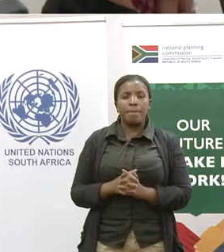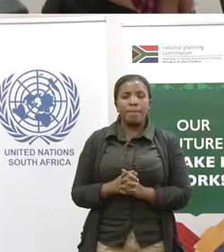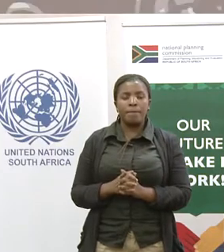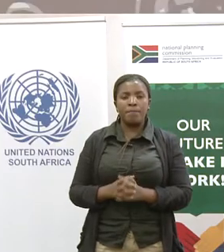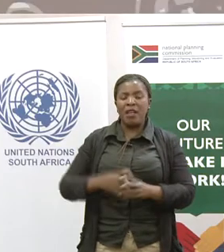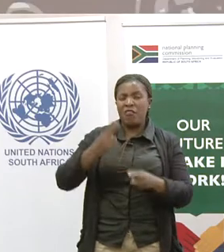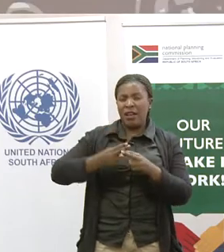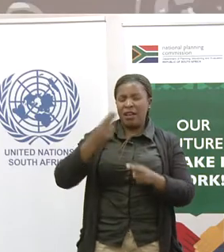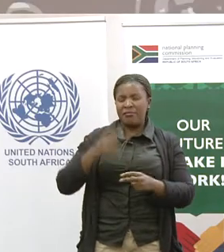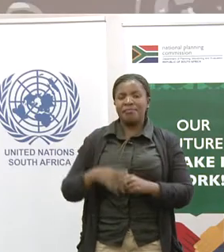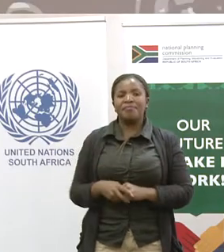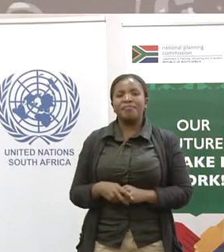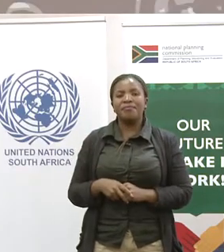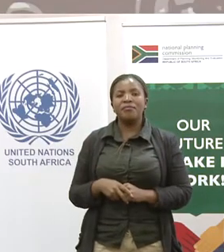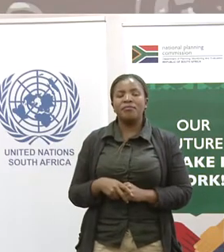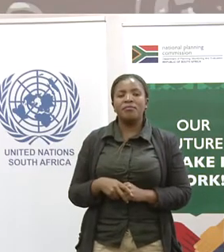Finally,